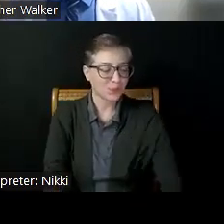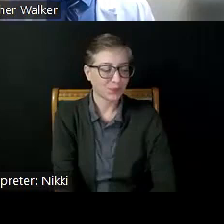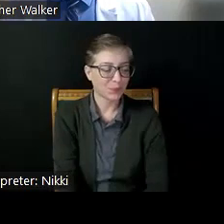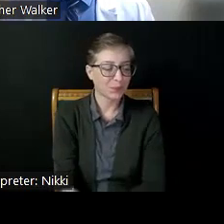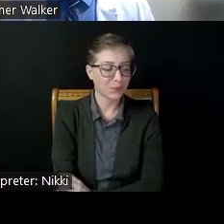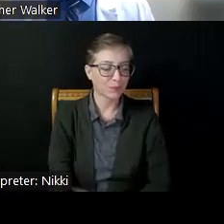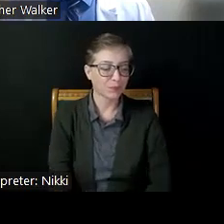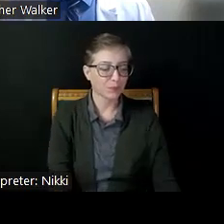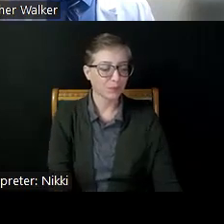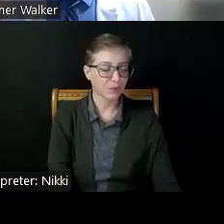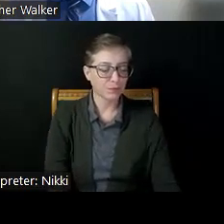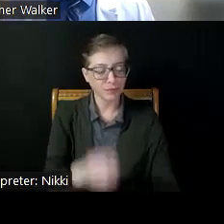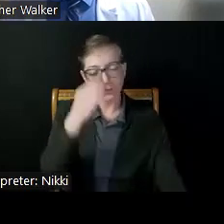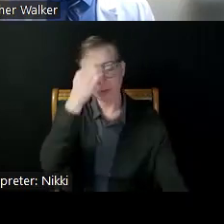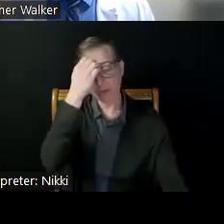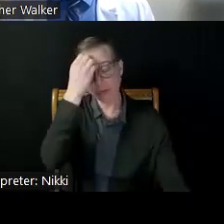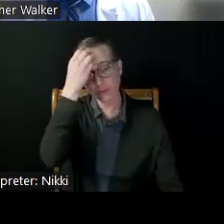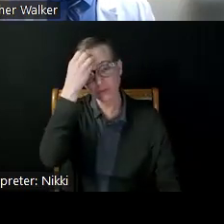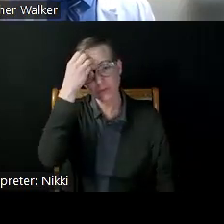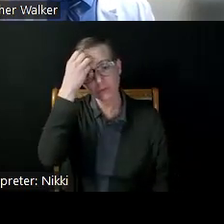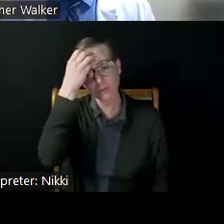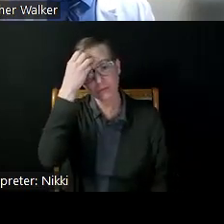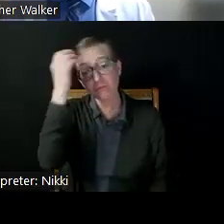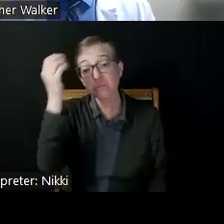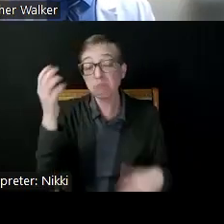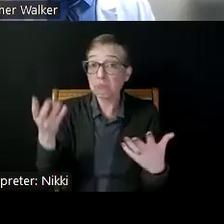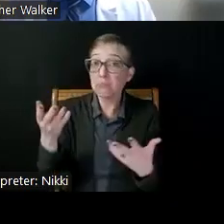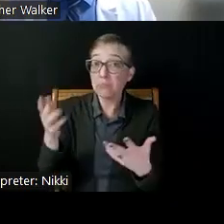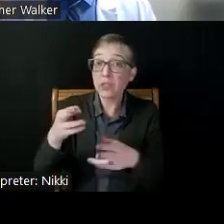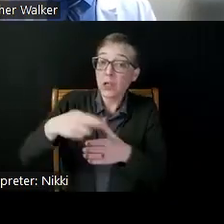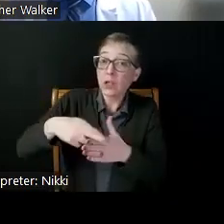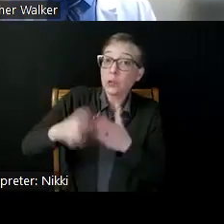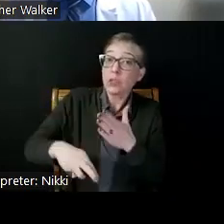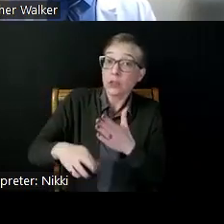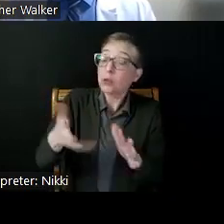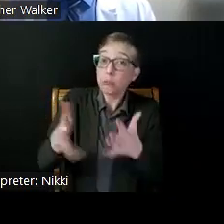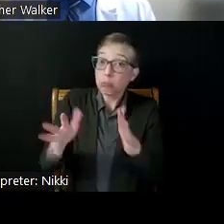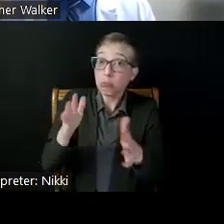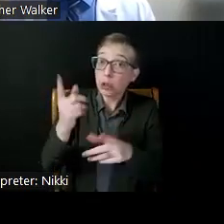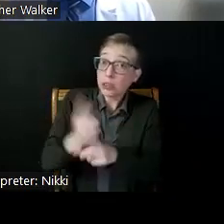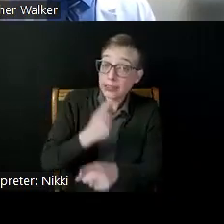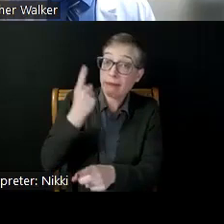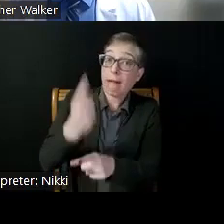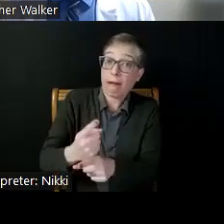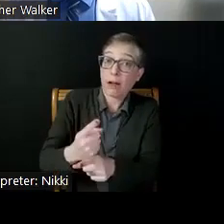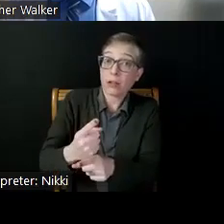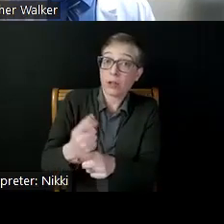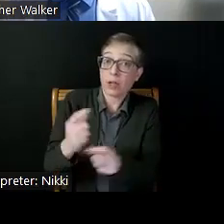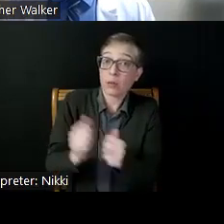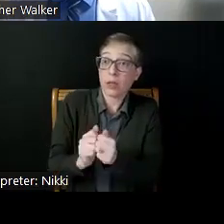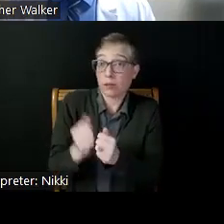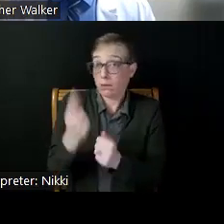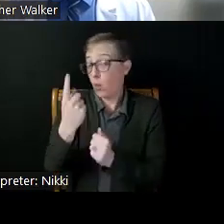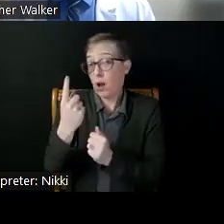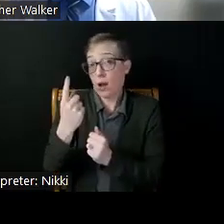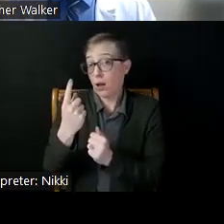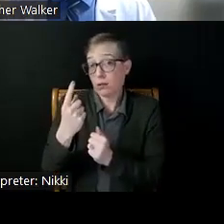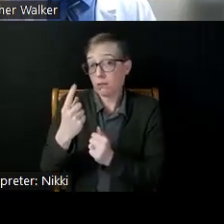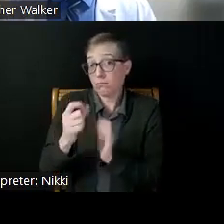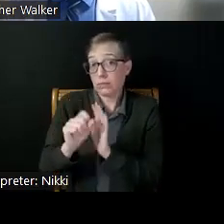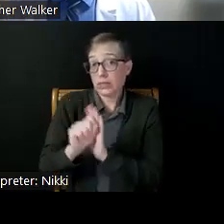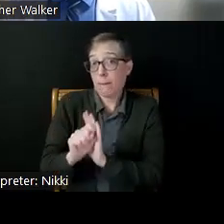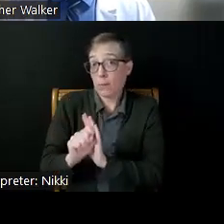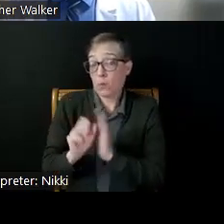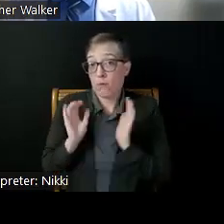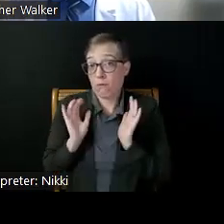a fairly accurate result for what it does with just one sample. Depending on some of